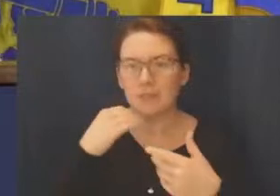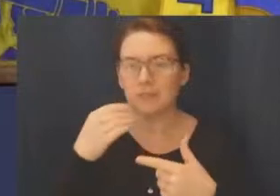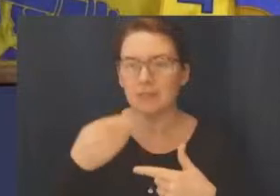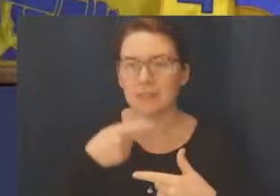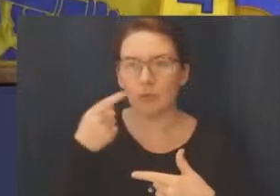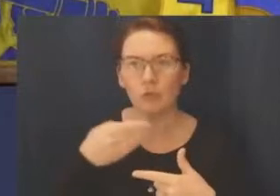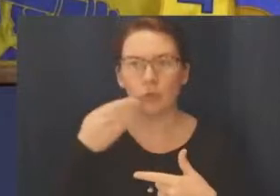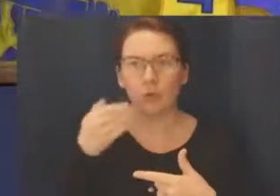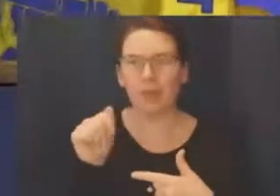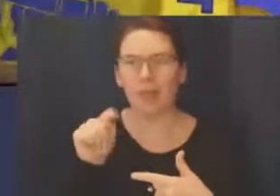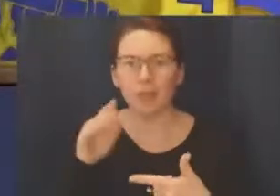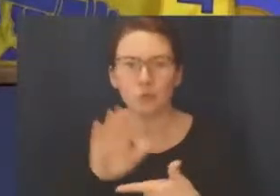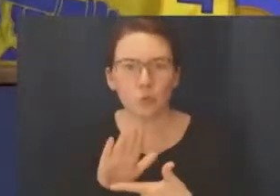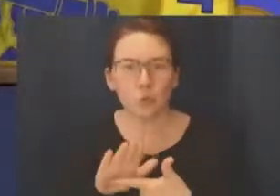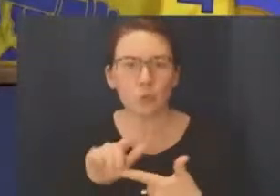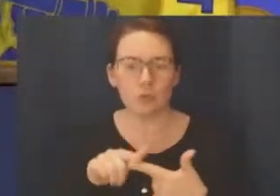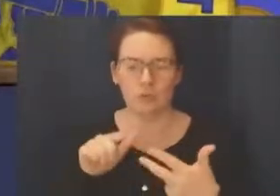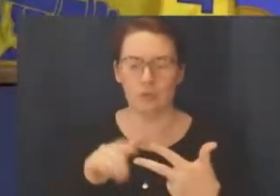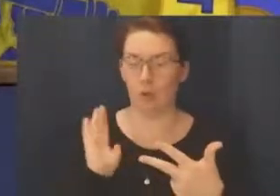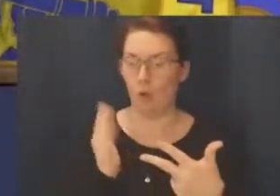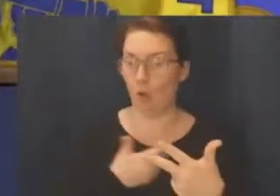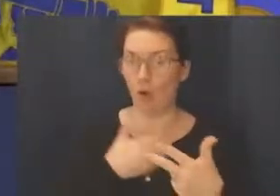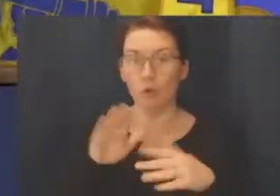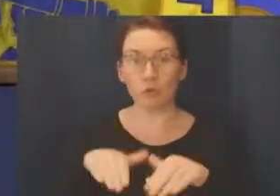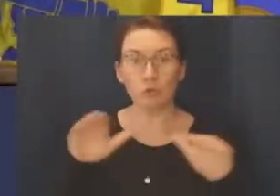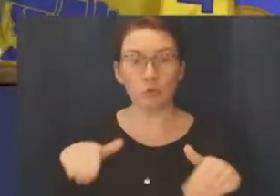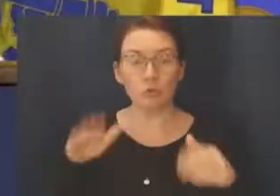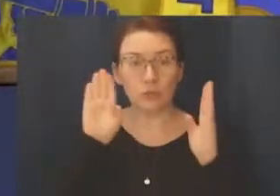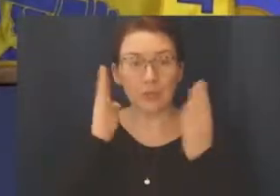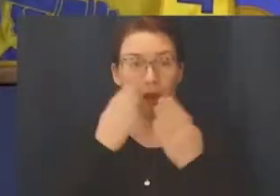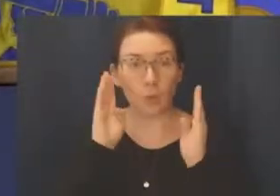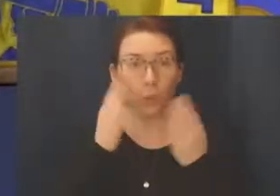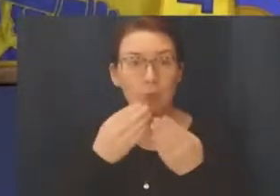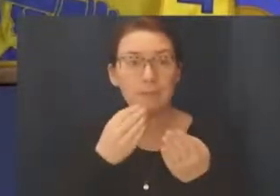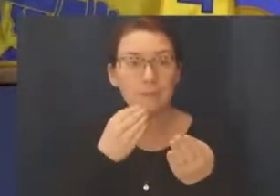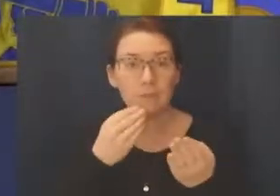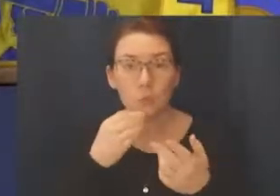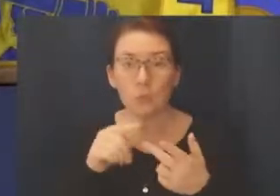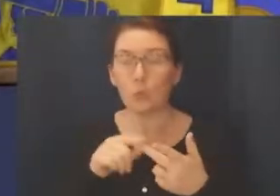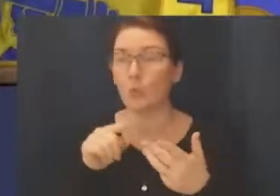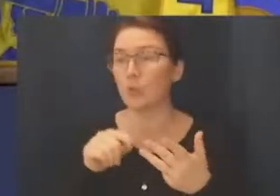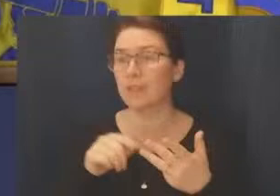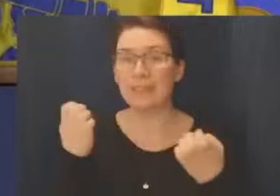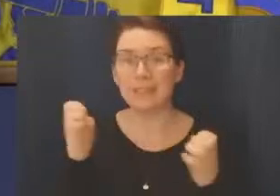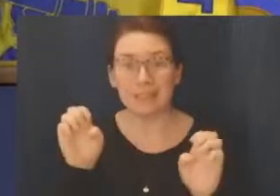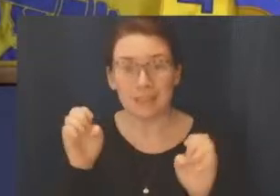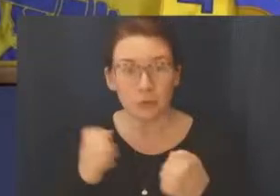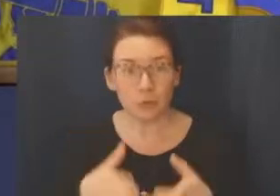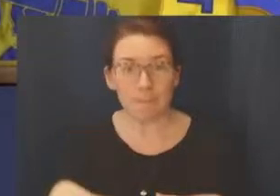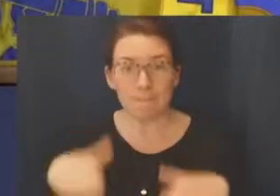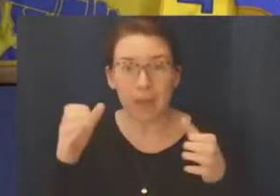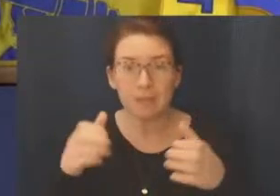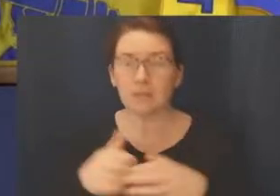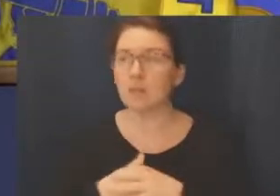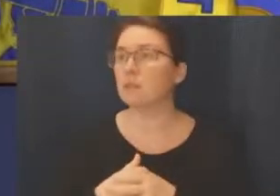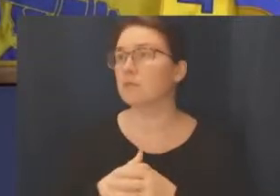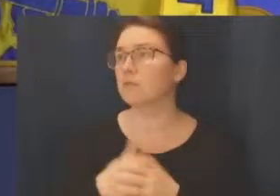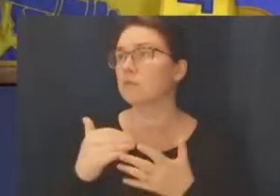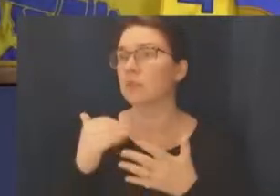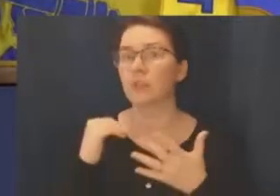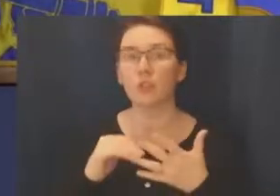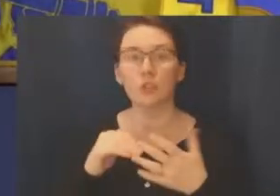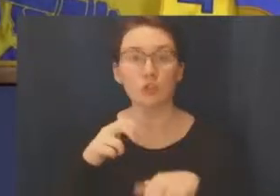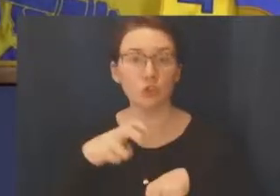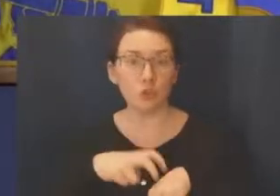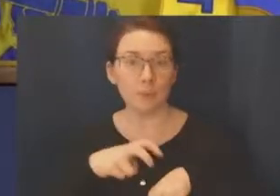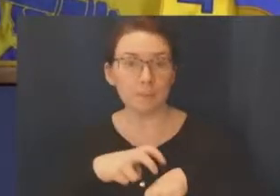children's Halloween bucket or Easter basket, the chips and the sports drinks being served after a